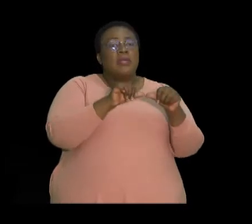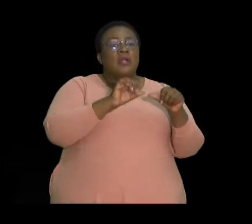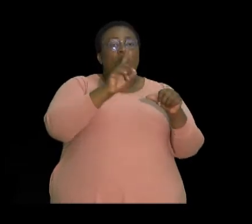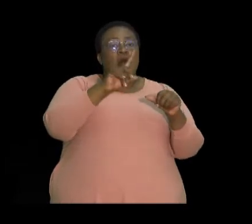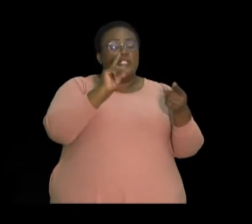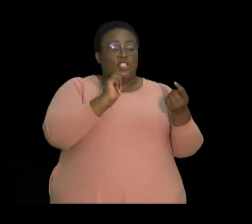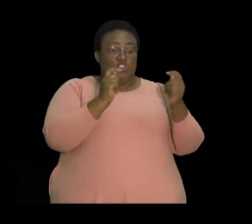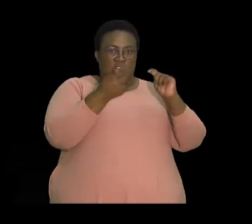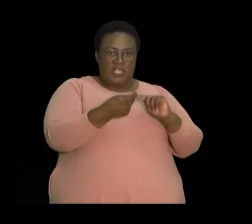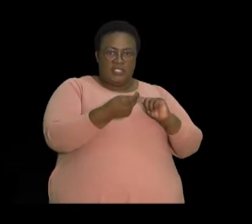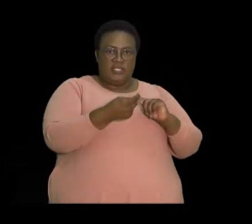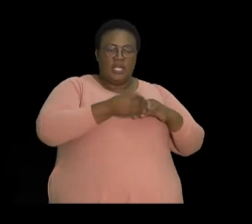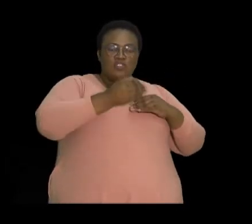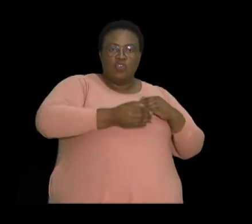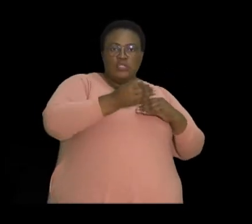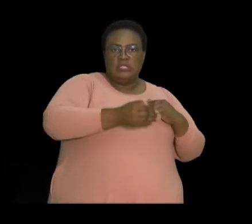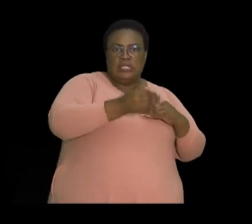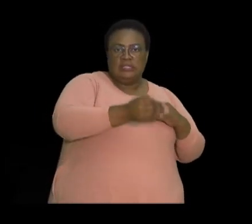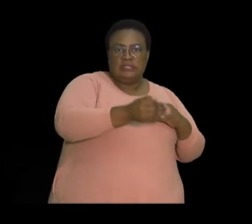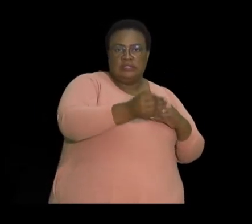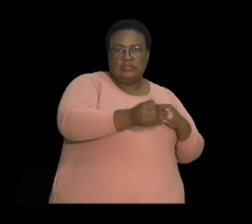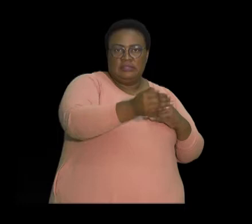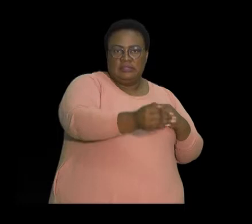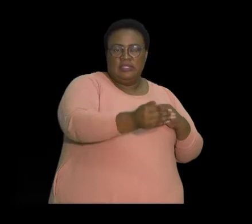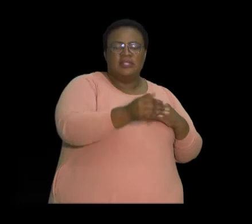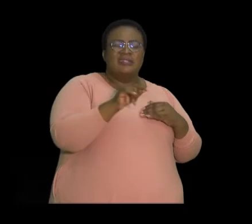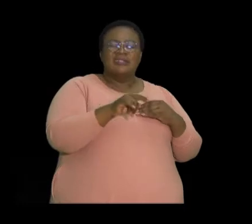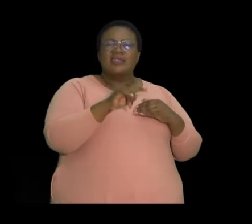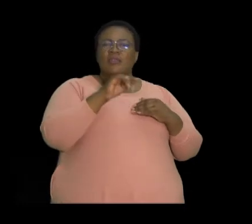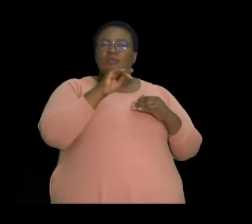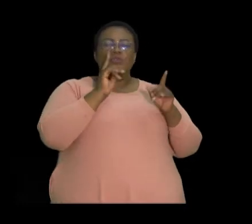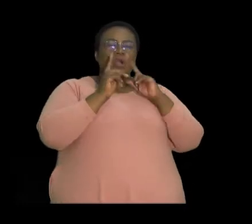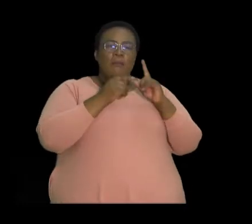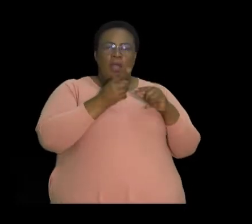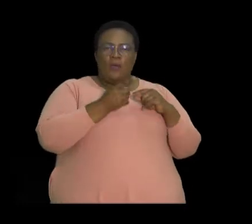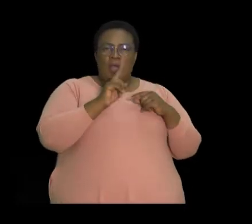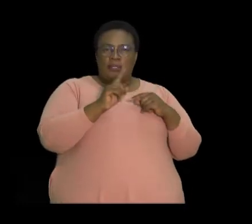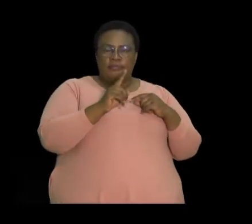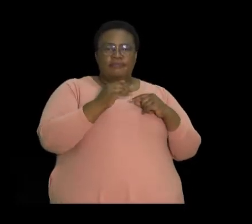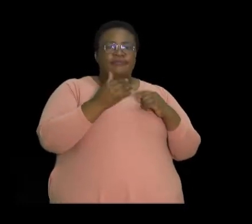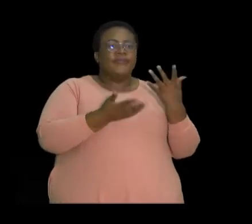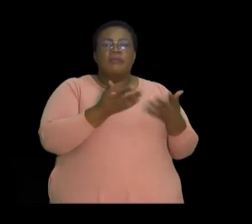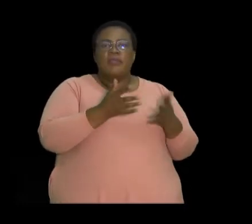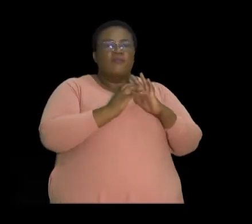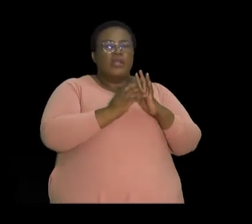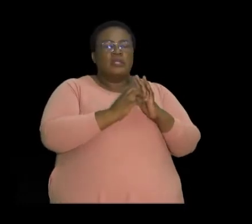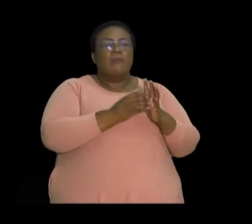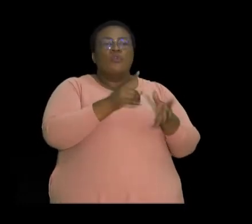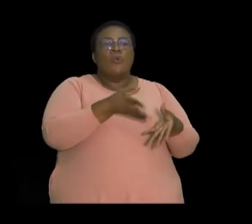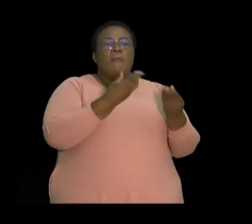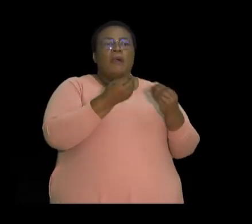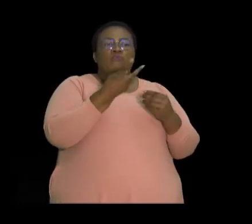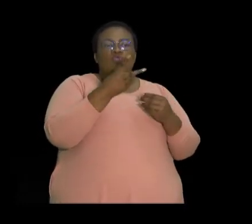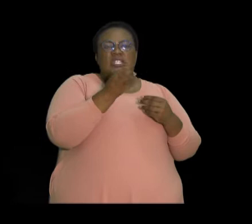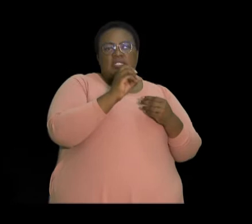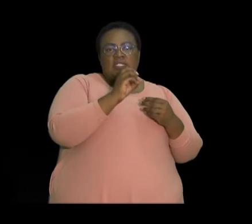talk about change that is constant, we are talking about if you are getting 20 rands on your investment or on